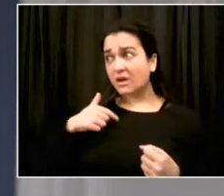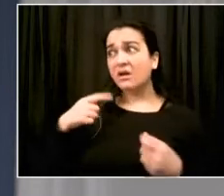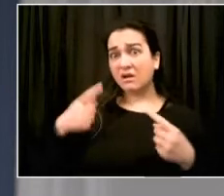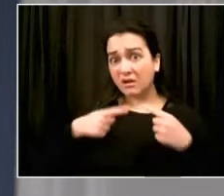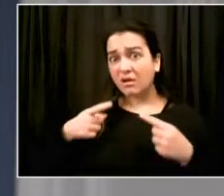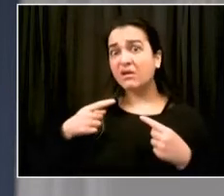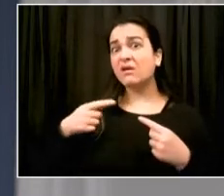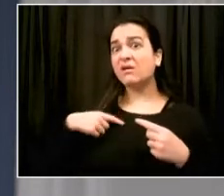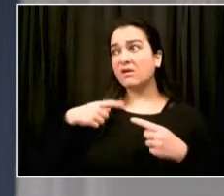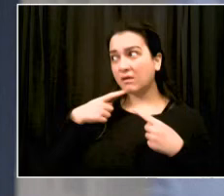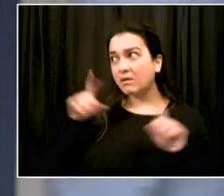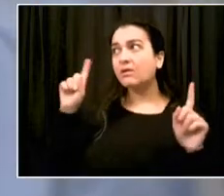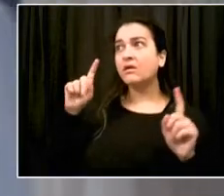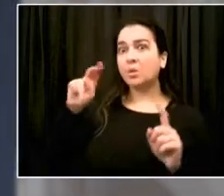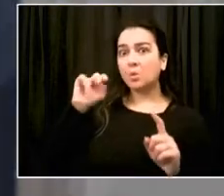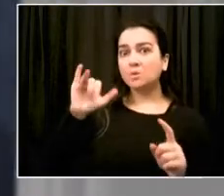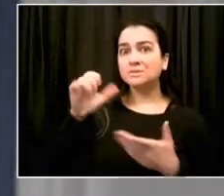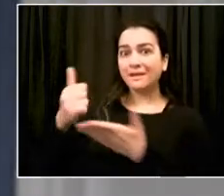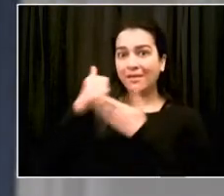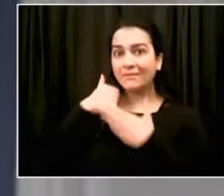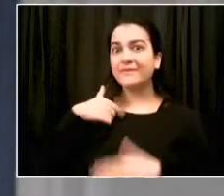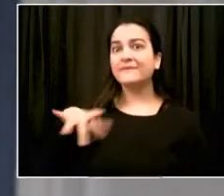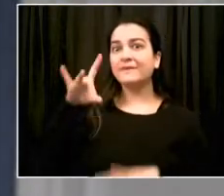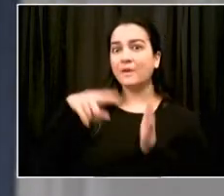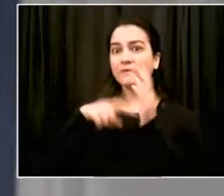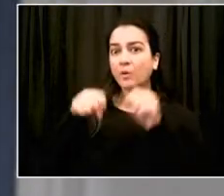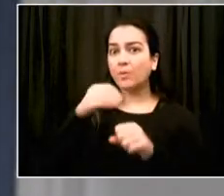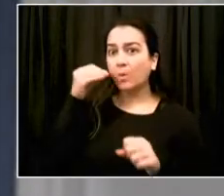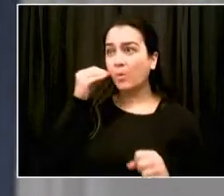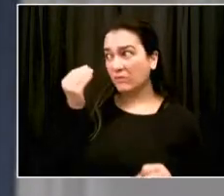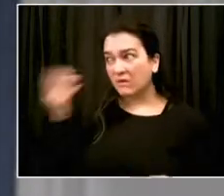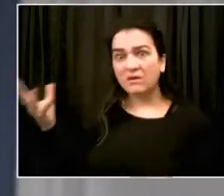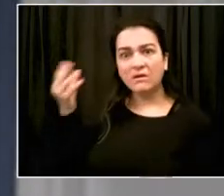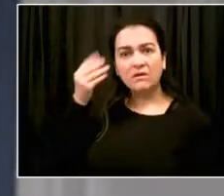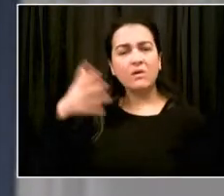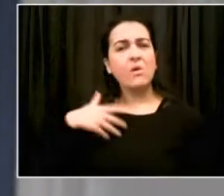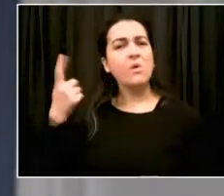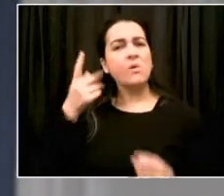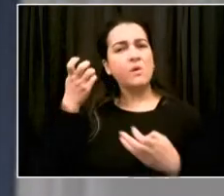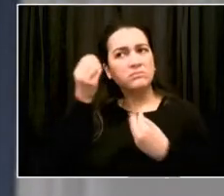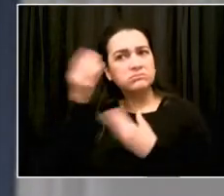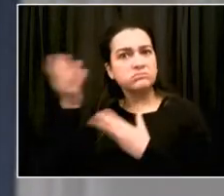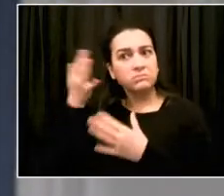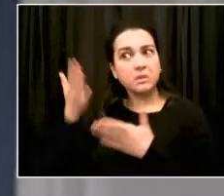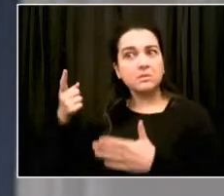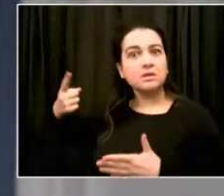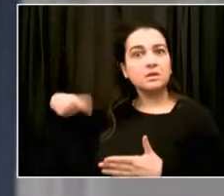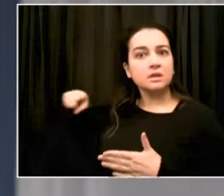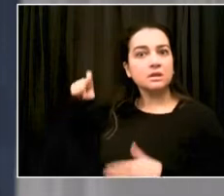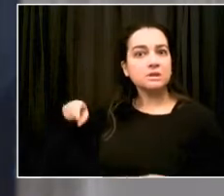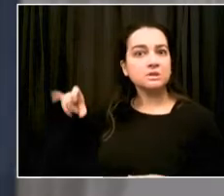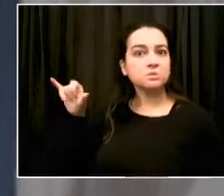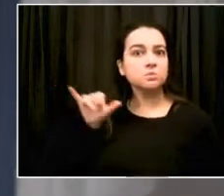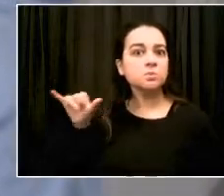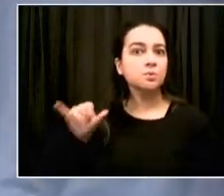because it makes it very important. It's very important than ever to have affordable housing.